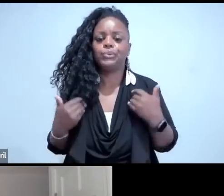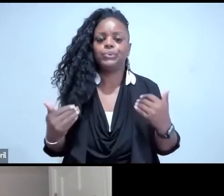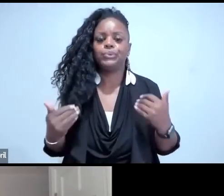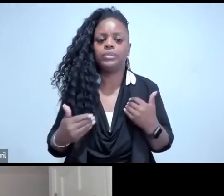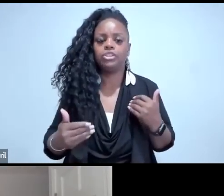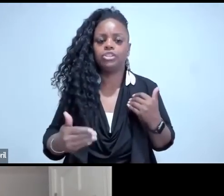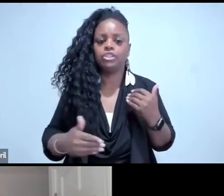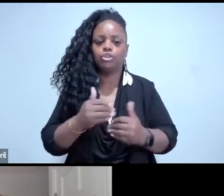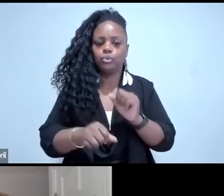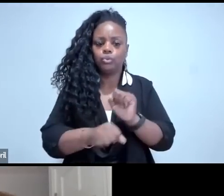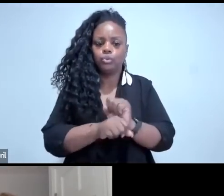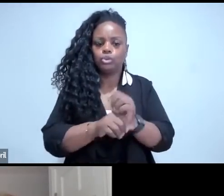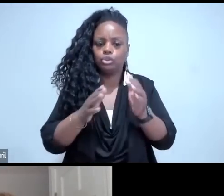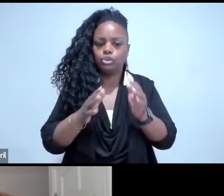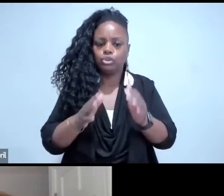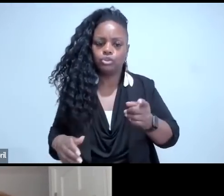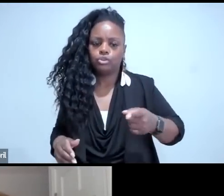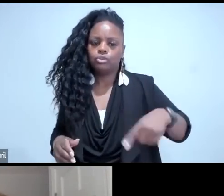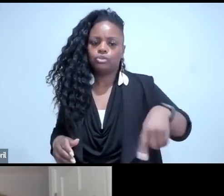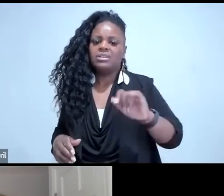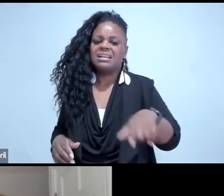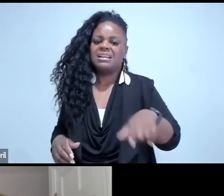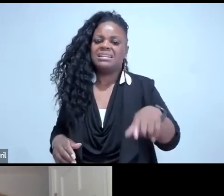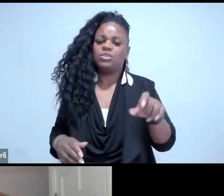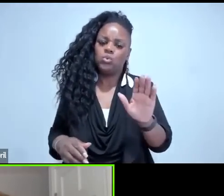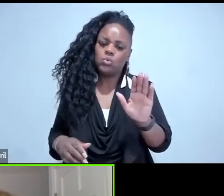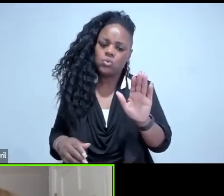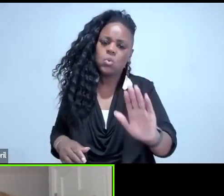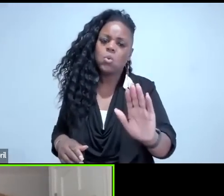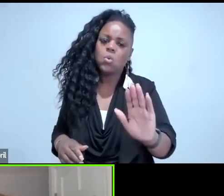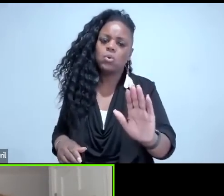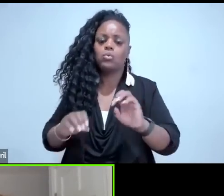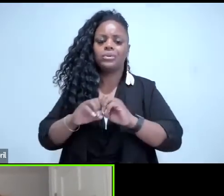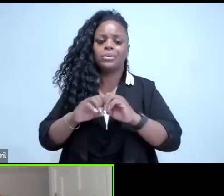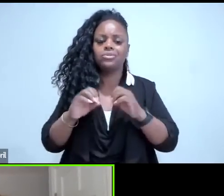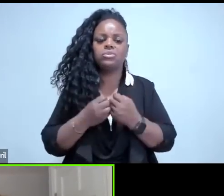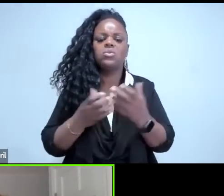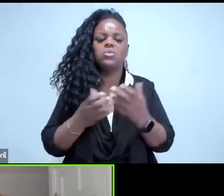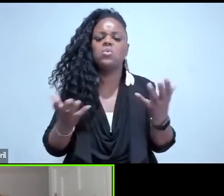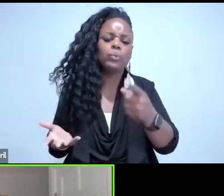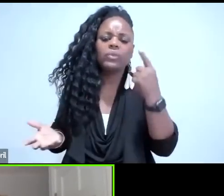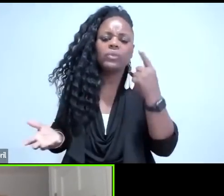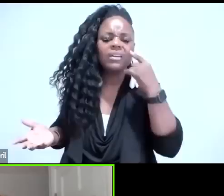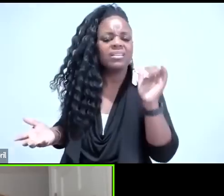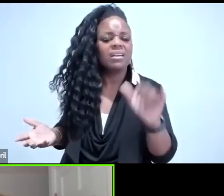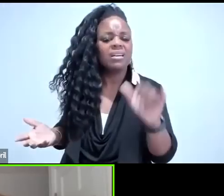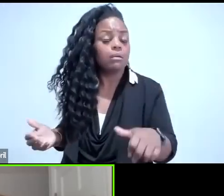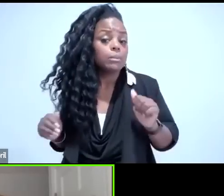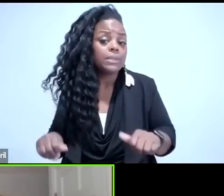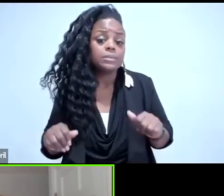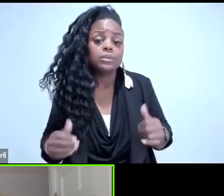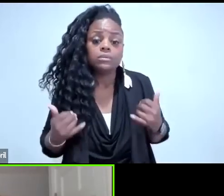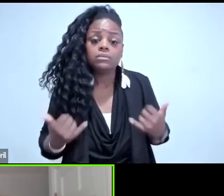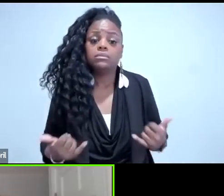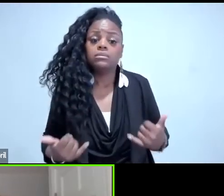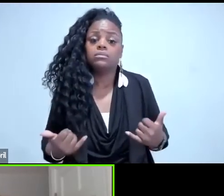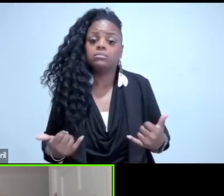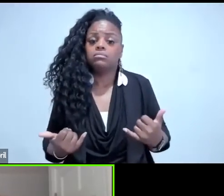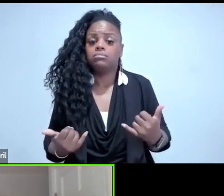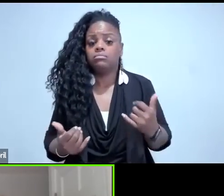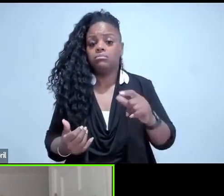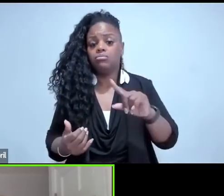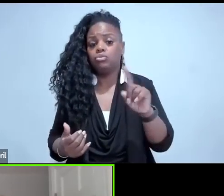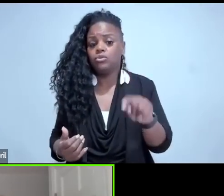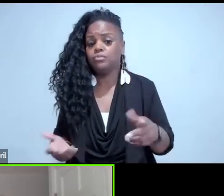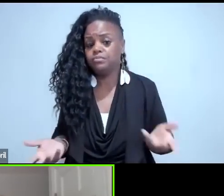organizations. What do you think of that as a possibility right now? I think you and Steve have raised a very important point